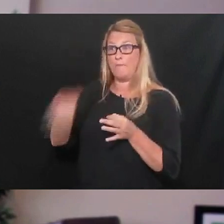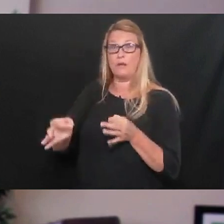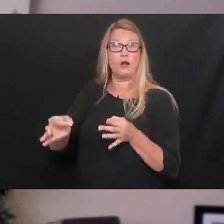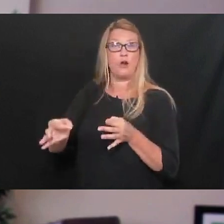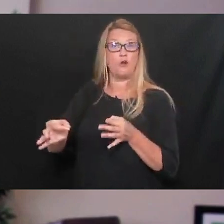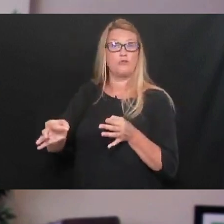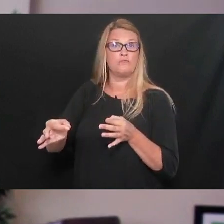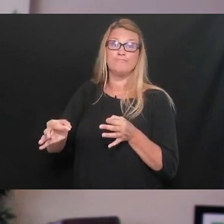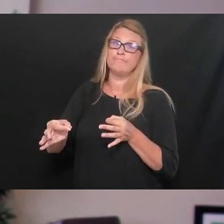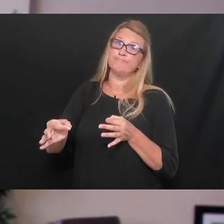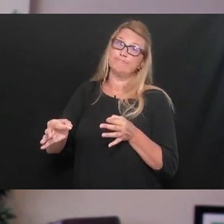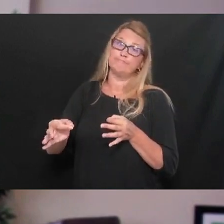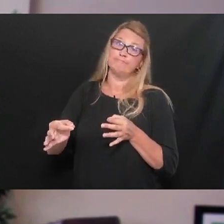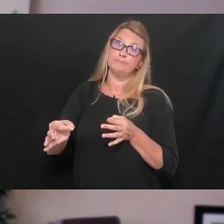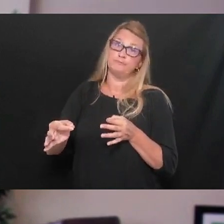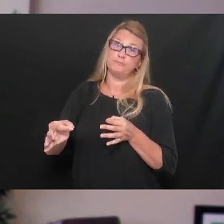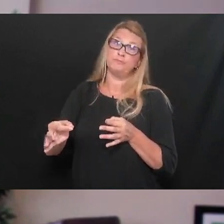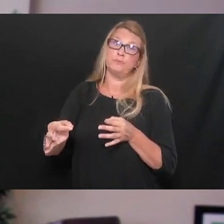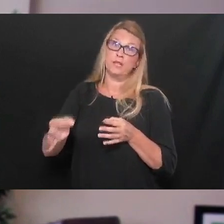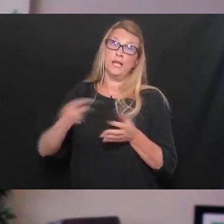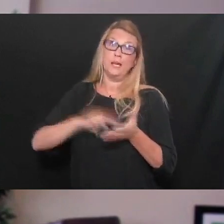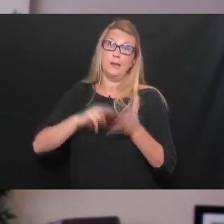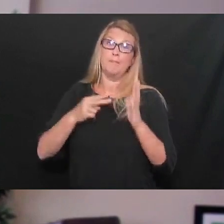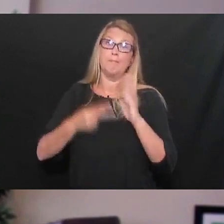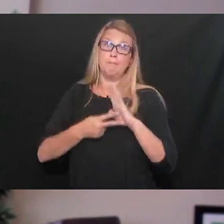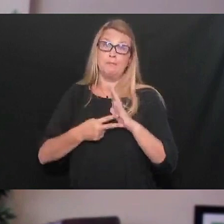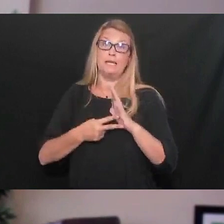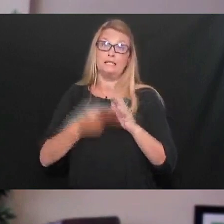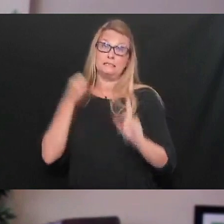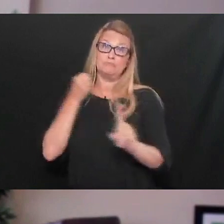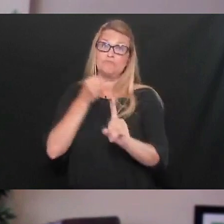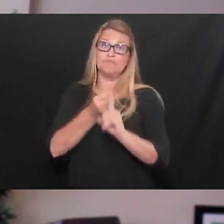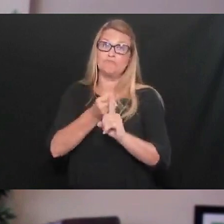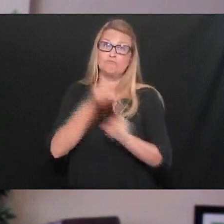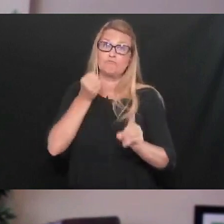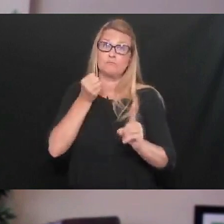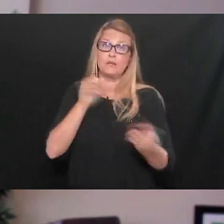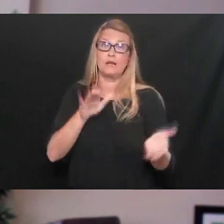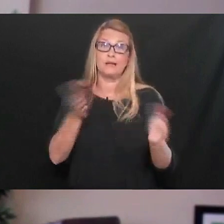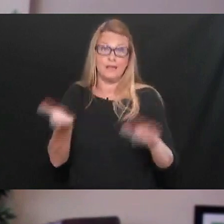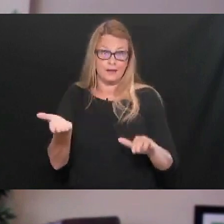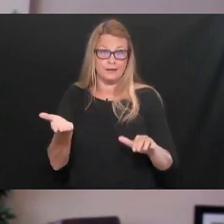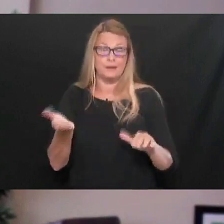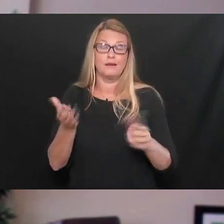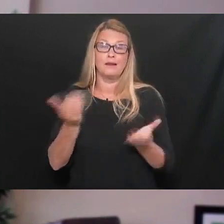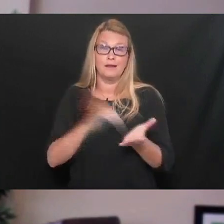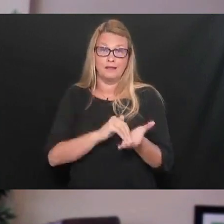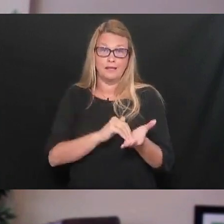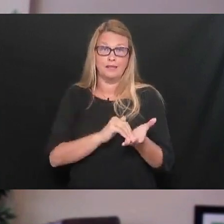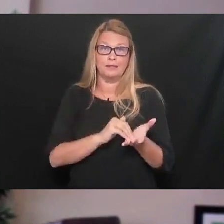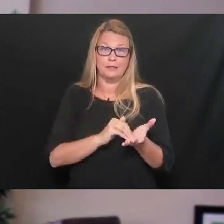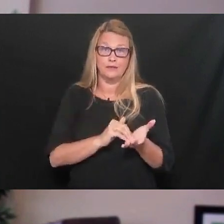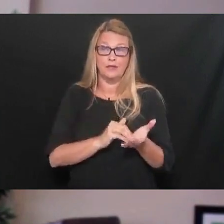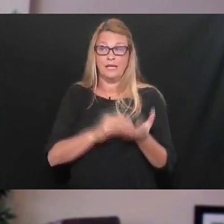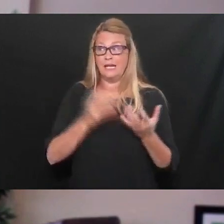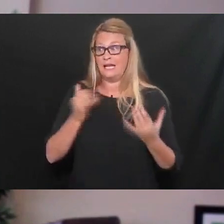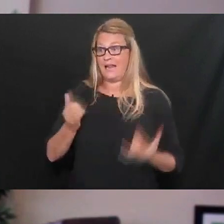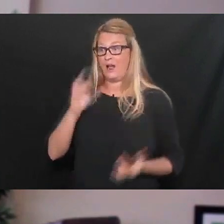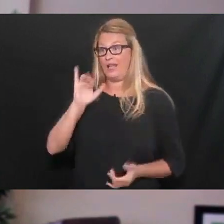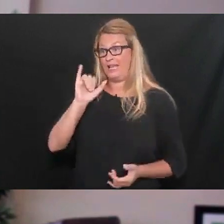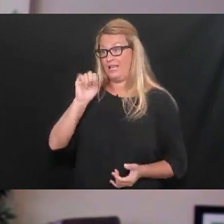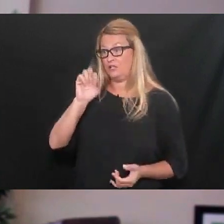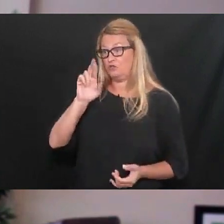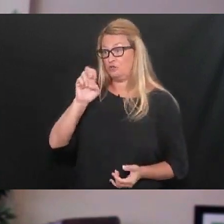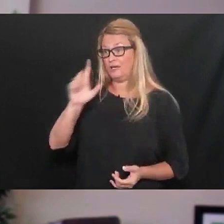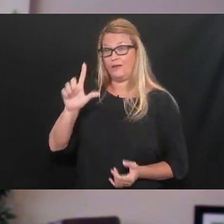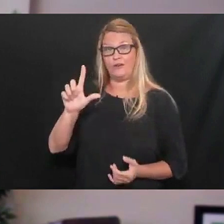then, we're going to be underwater like many other places are, including the country of Israel. And what they have found is the way to